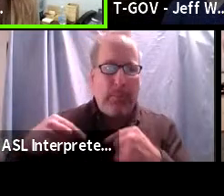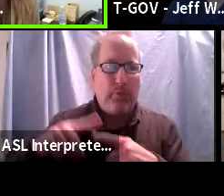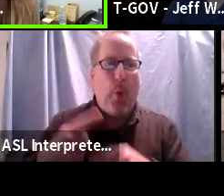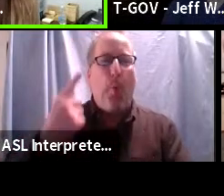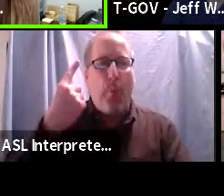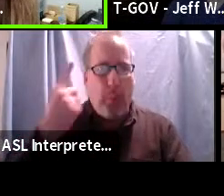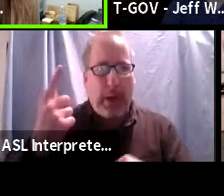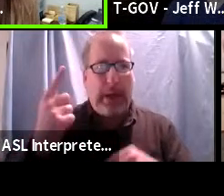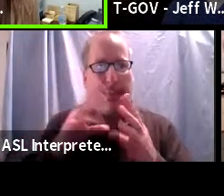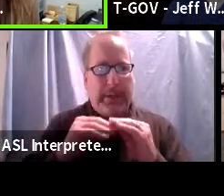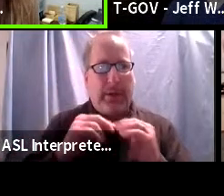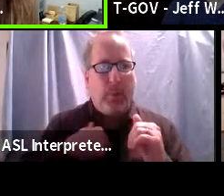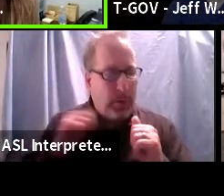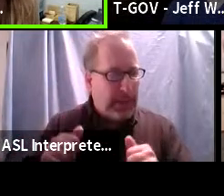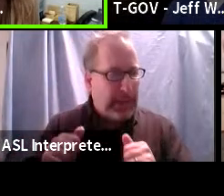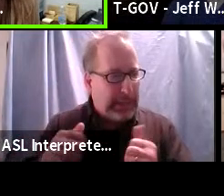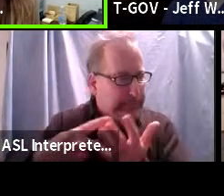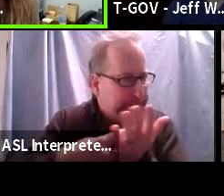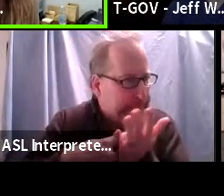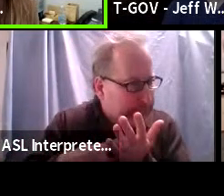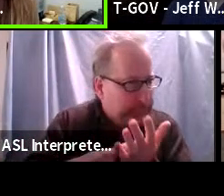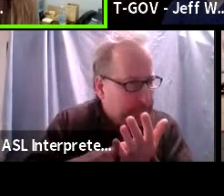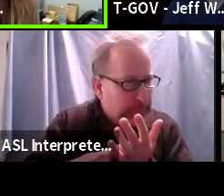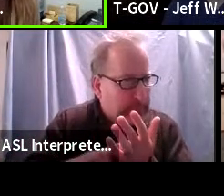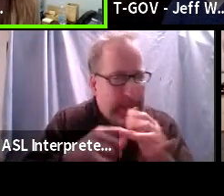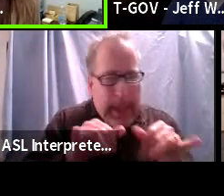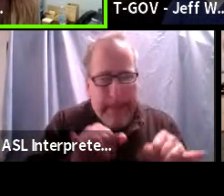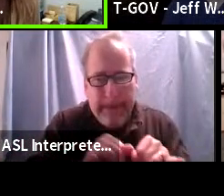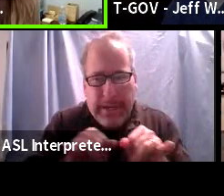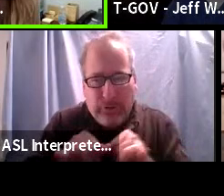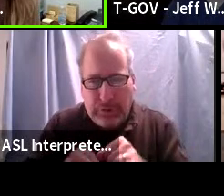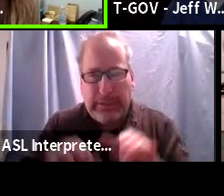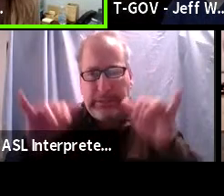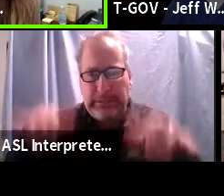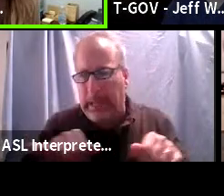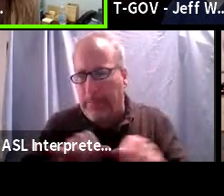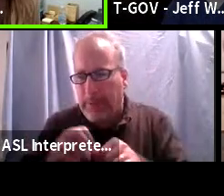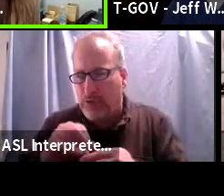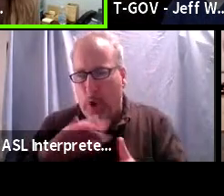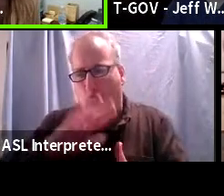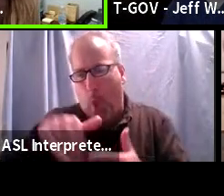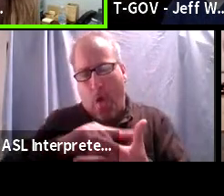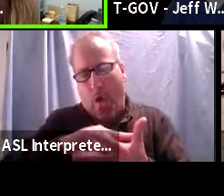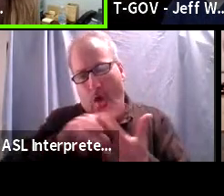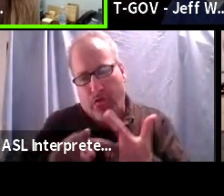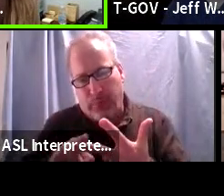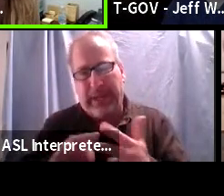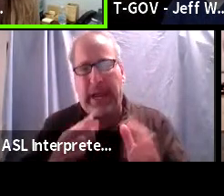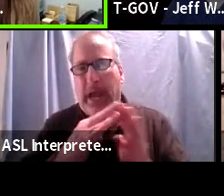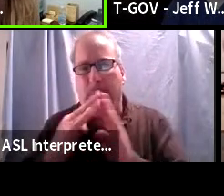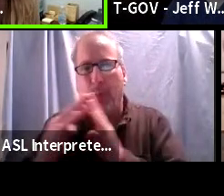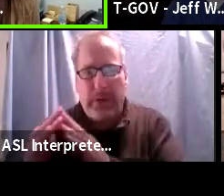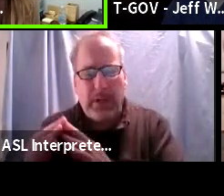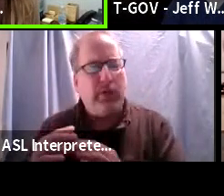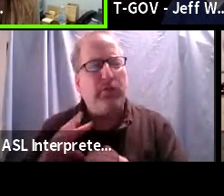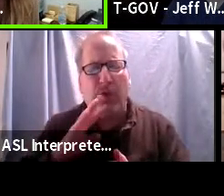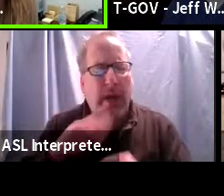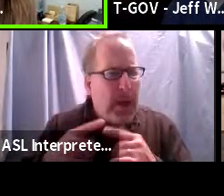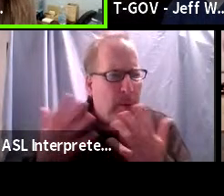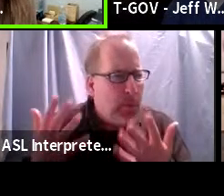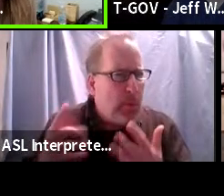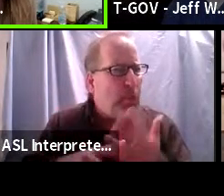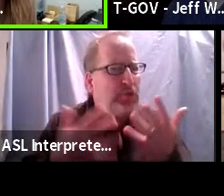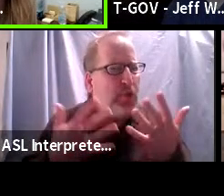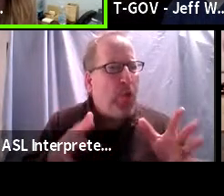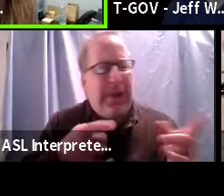meeting where we can sort of talk about the measures. It's the same measure in all 3 communities. Talk about the measure, talk about what's